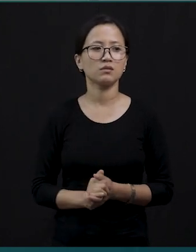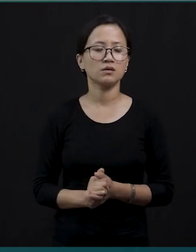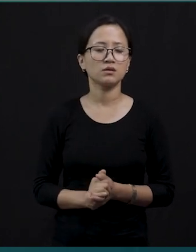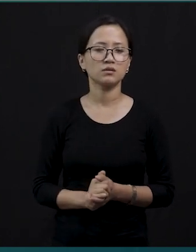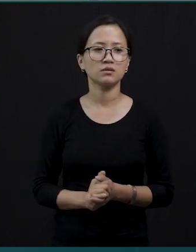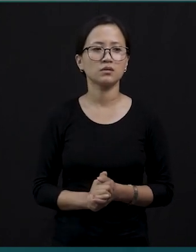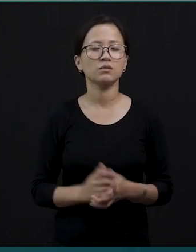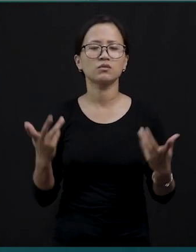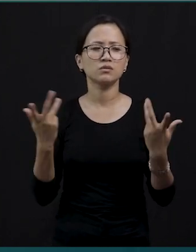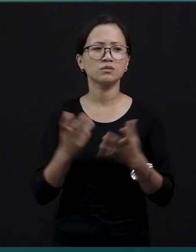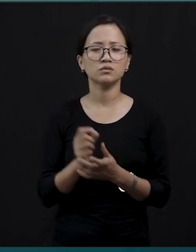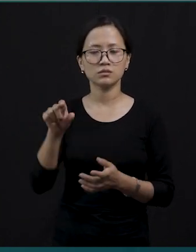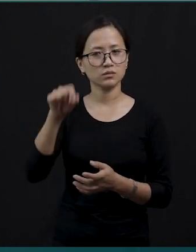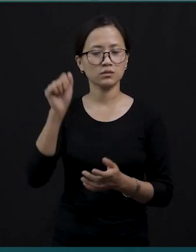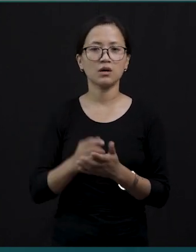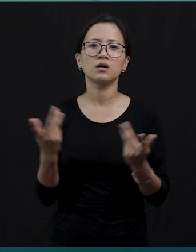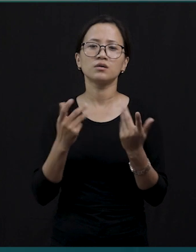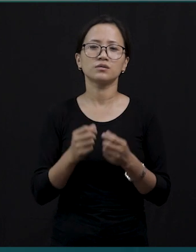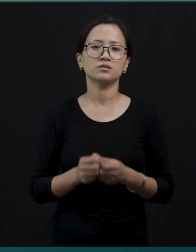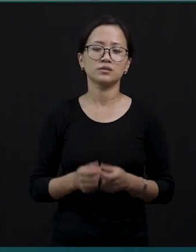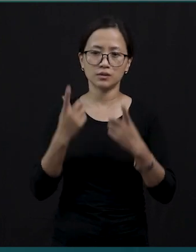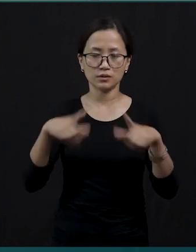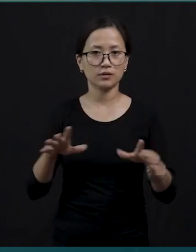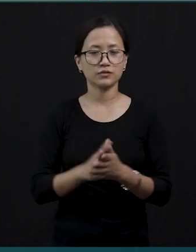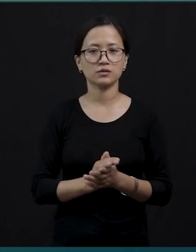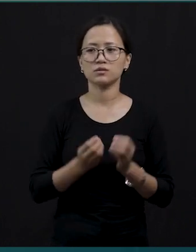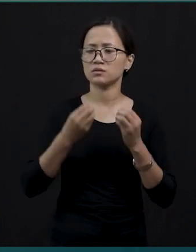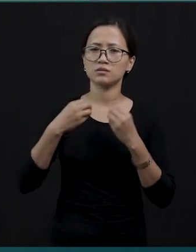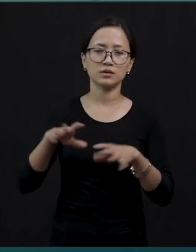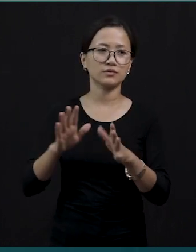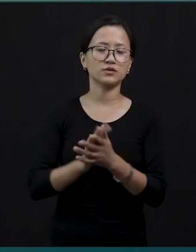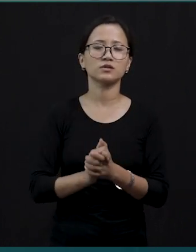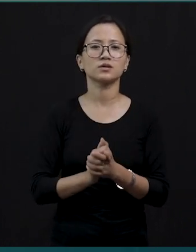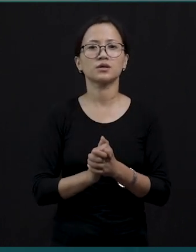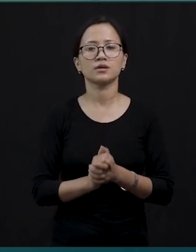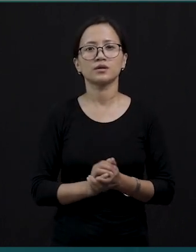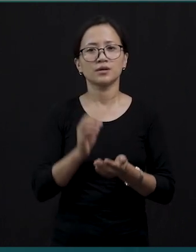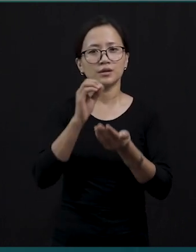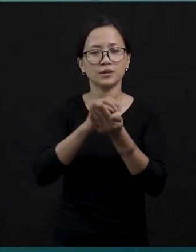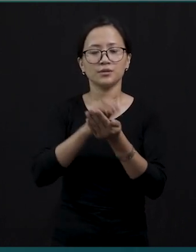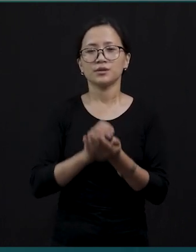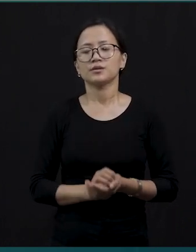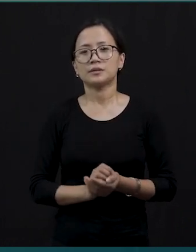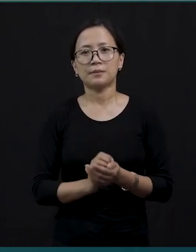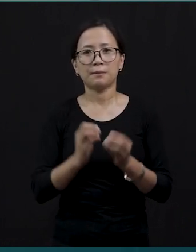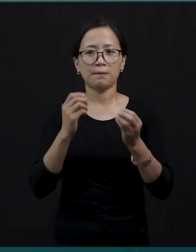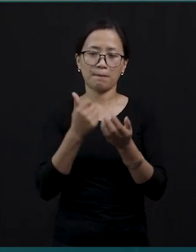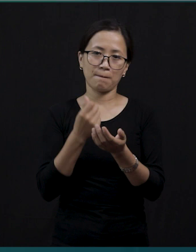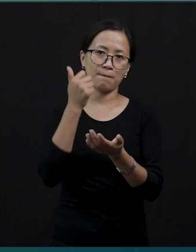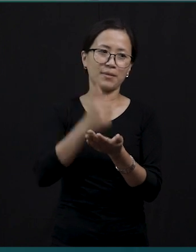5,021. So what you need to find it out? How much money was left in the bank? All right, let's try to find it